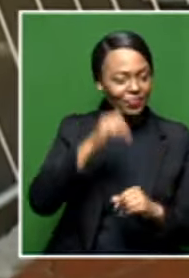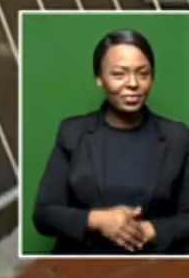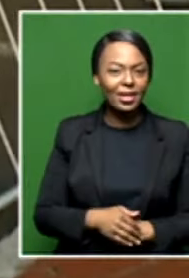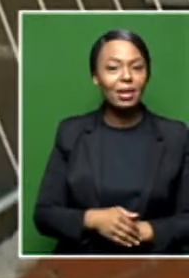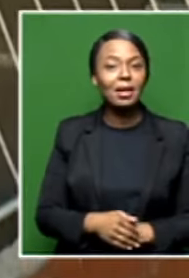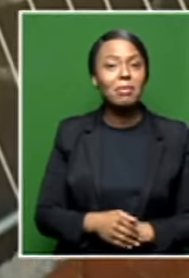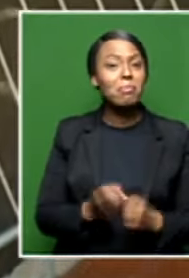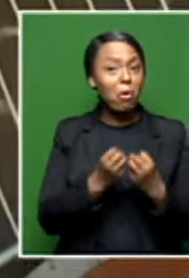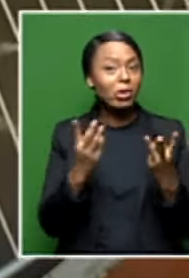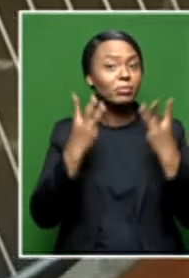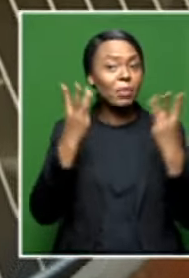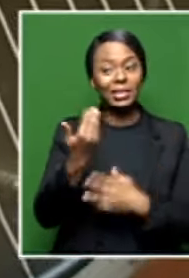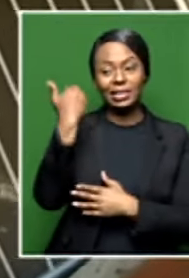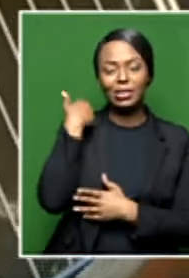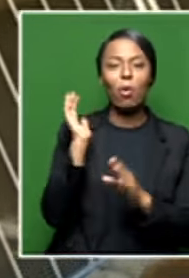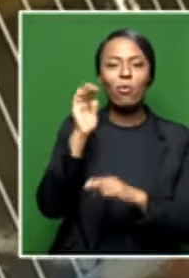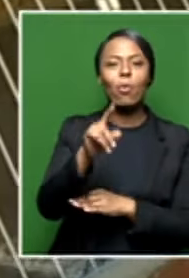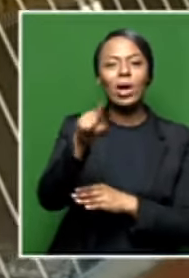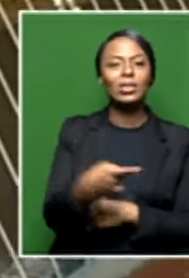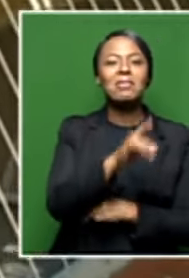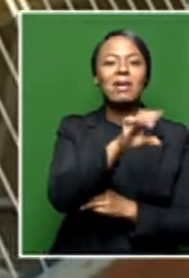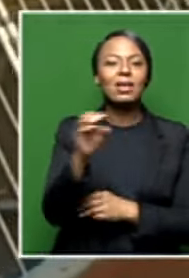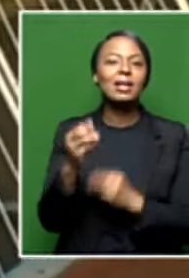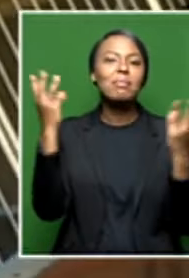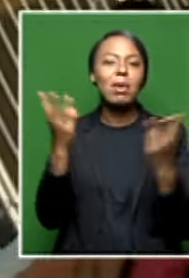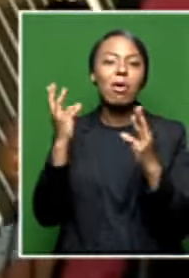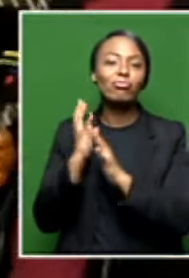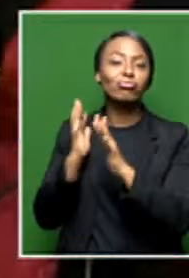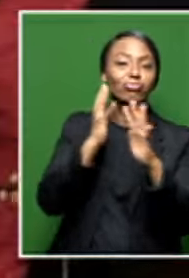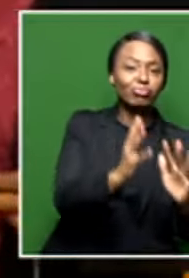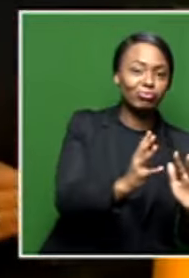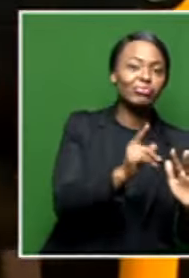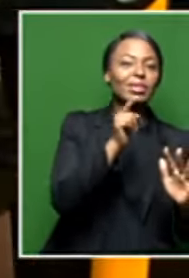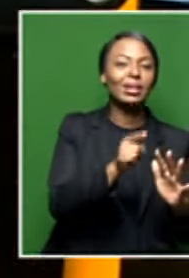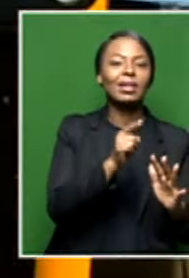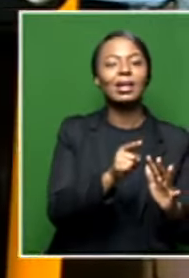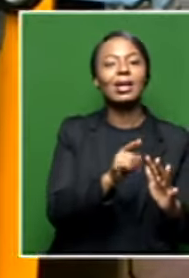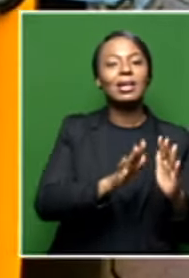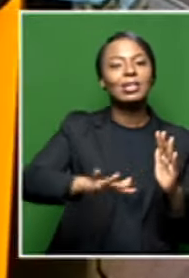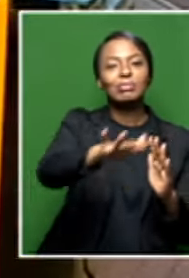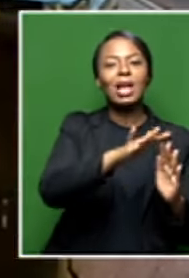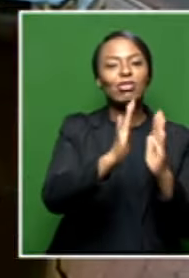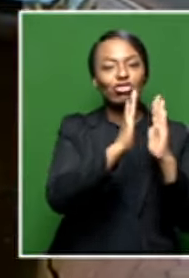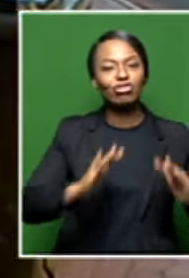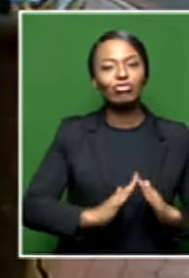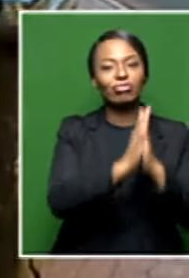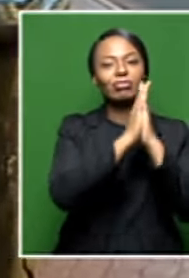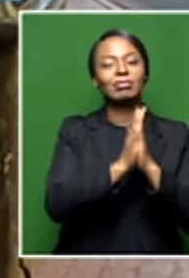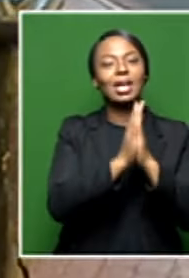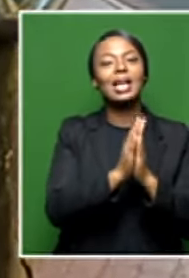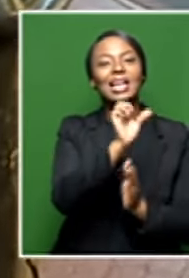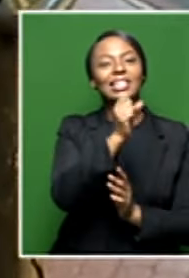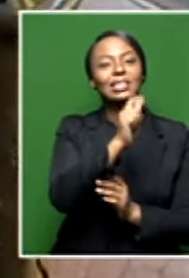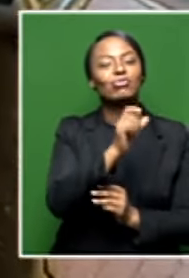people, yesterday over 1,500 people having come through to St. George's Cathedral to pay their